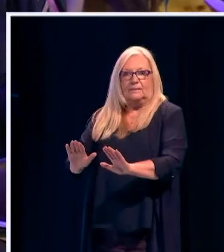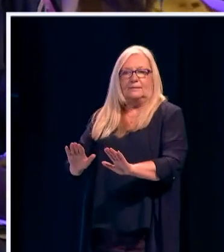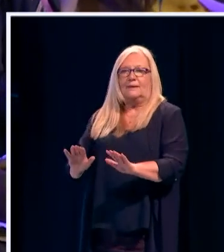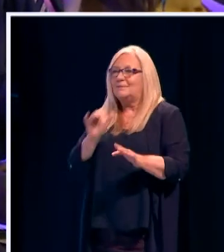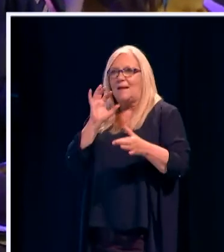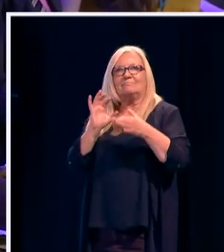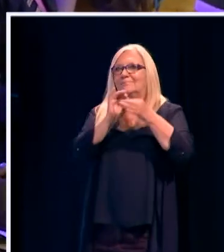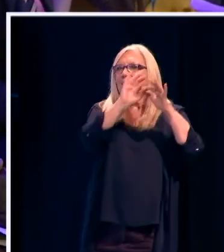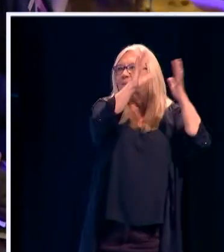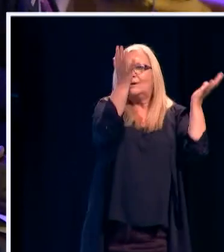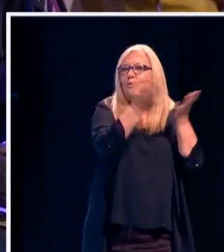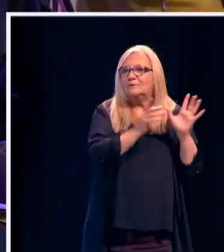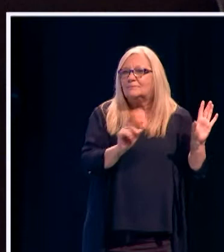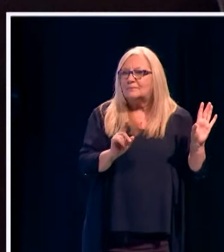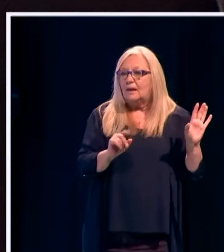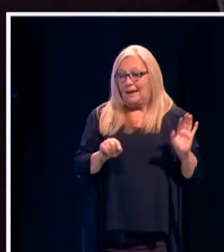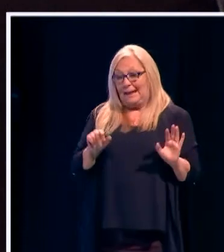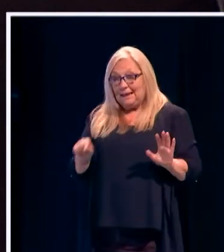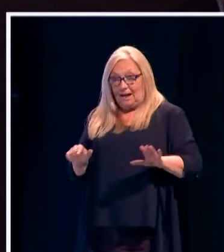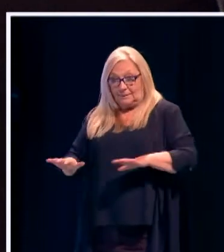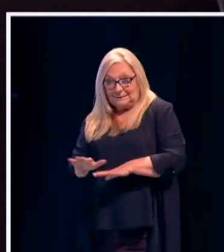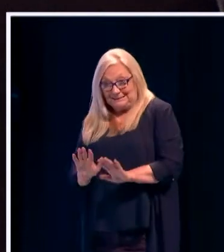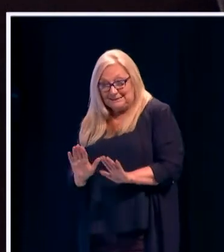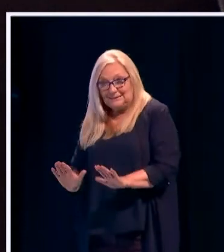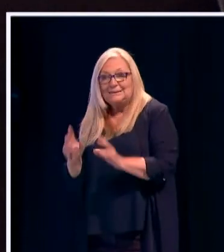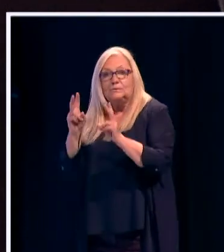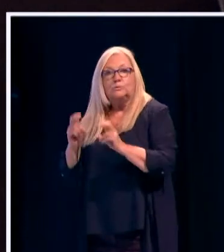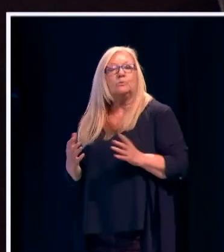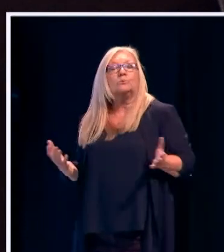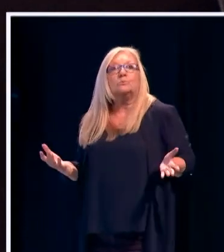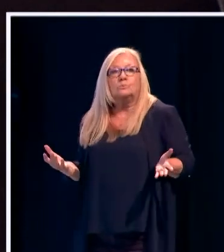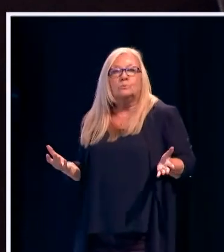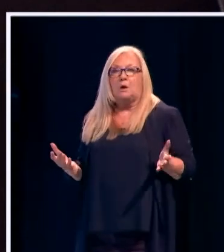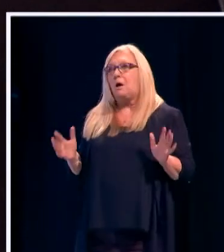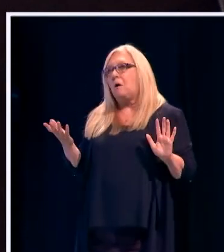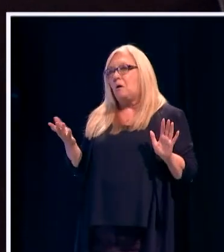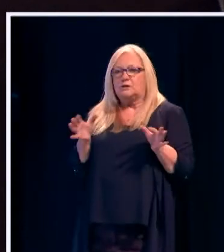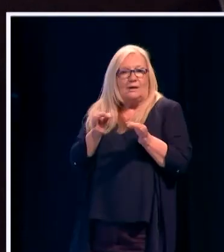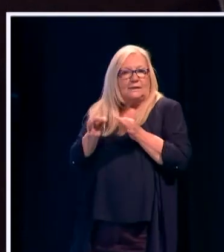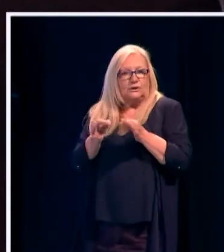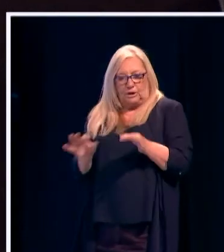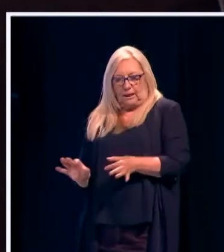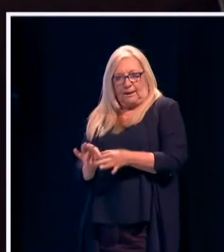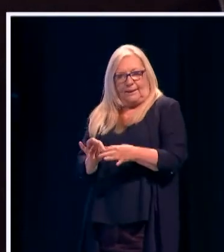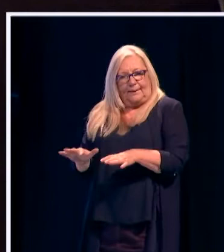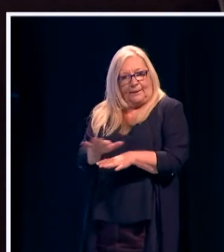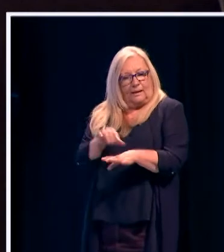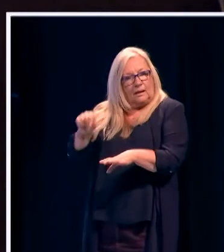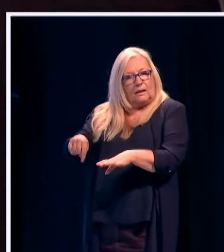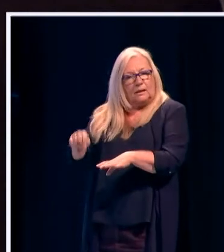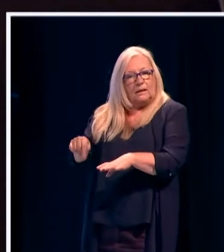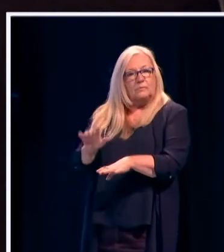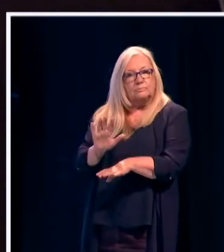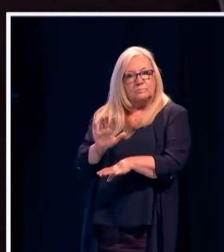the national strategies. Maybe it might be a regional strategies also. So in that regard, I would